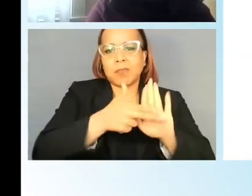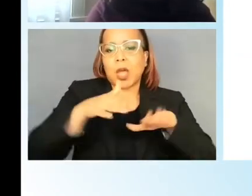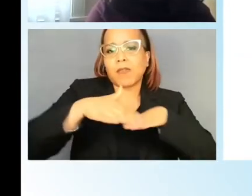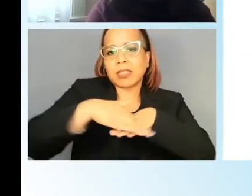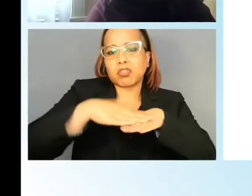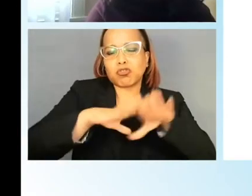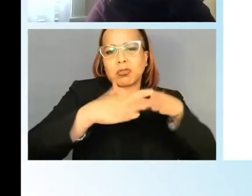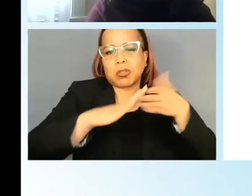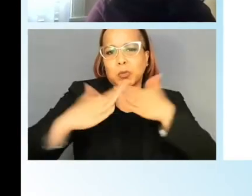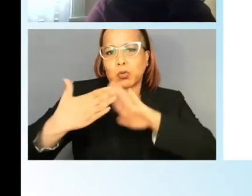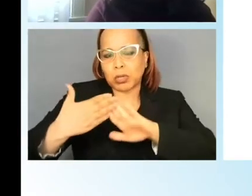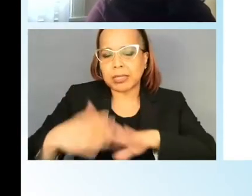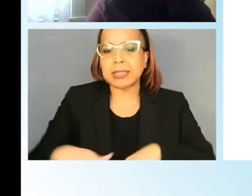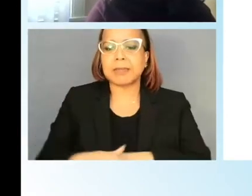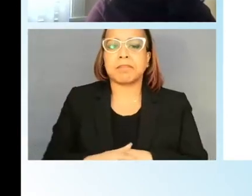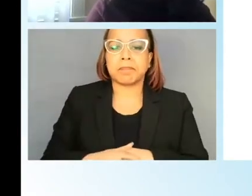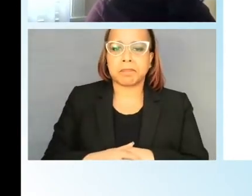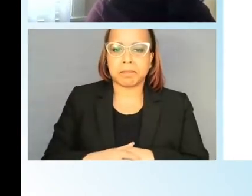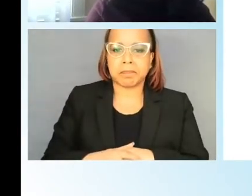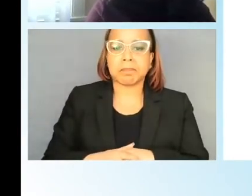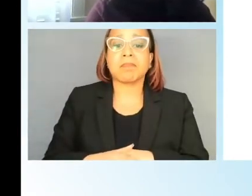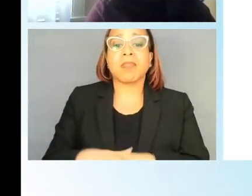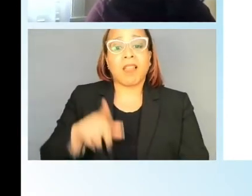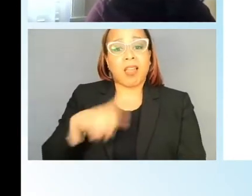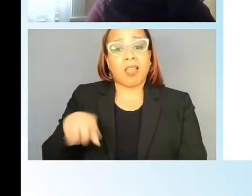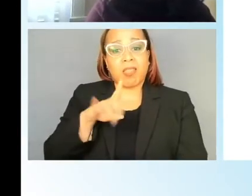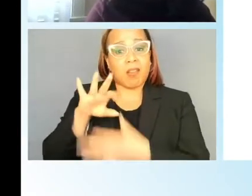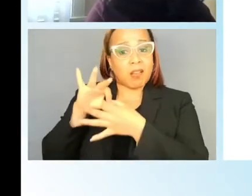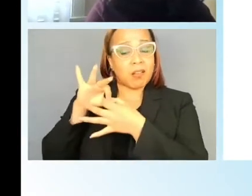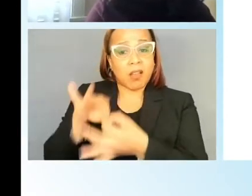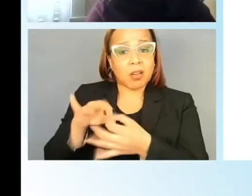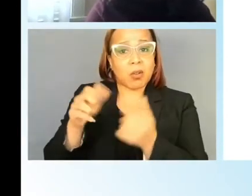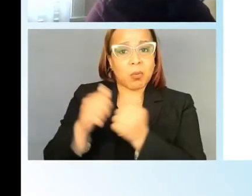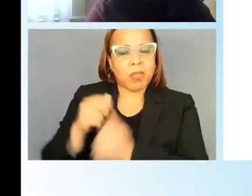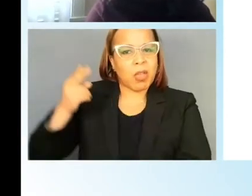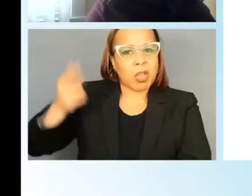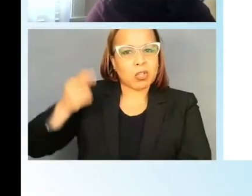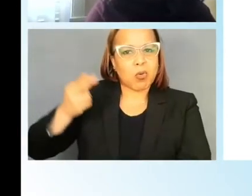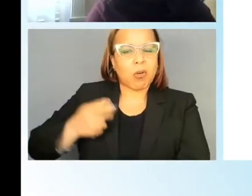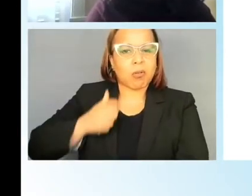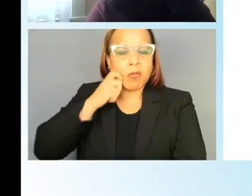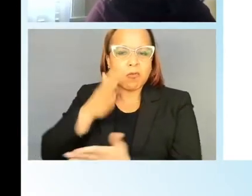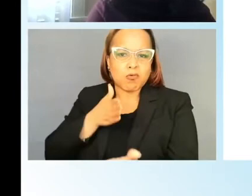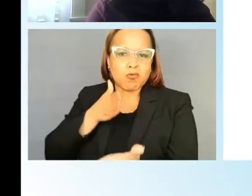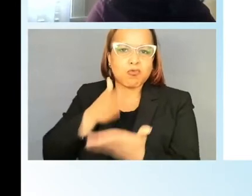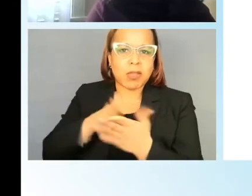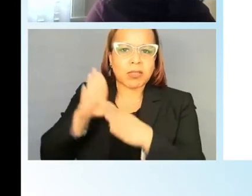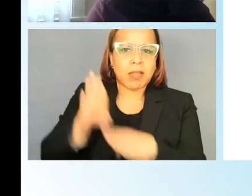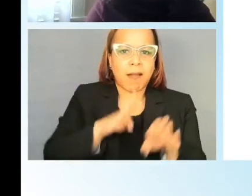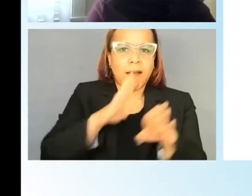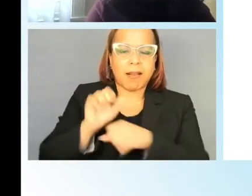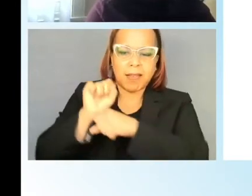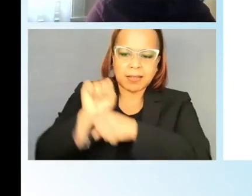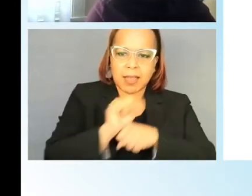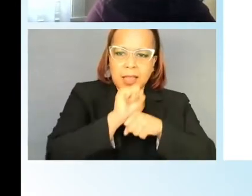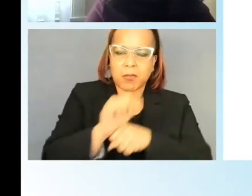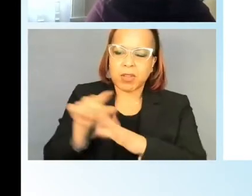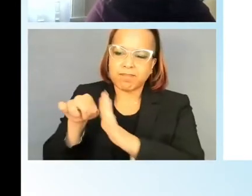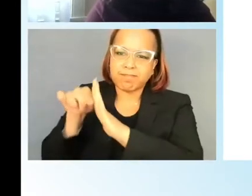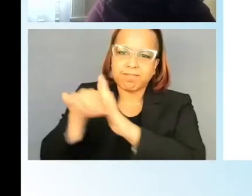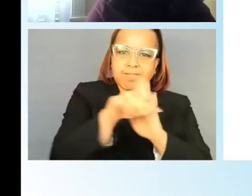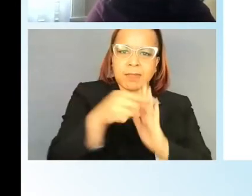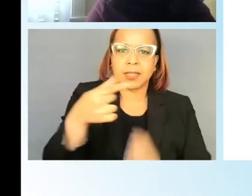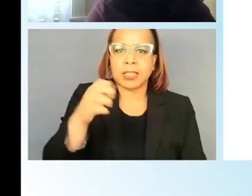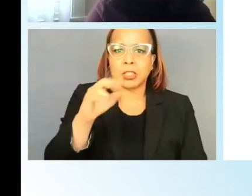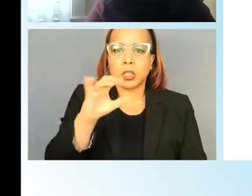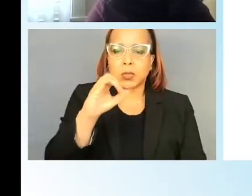and American Indians. They are connected to historical racist acts like slavery and genocide. They only show